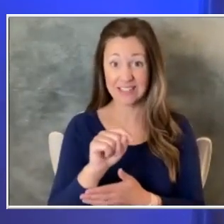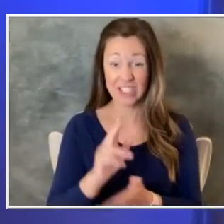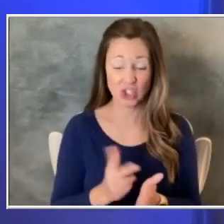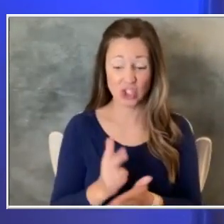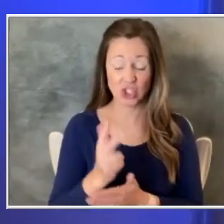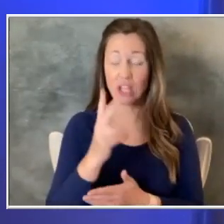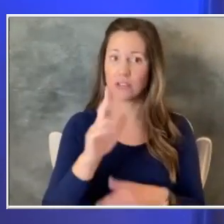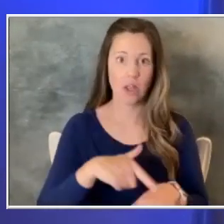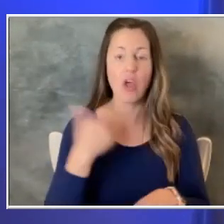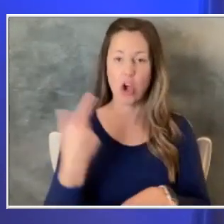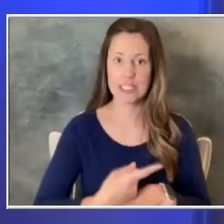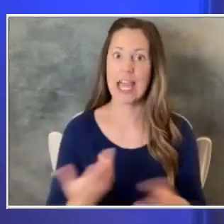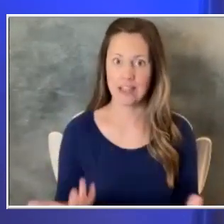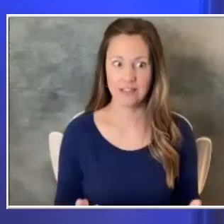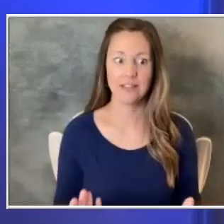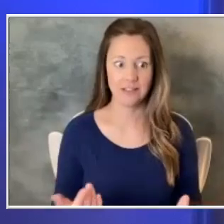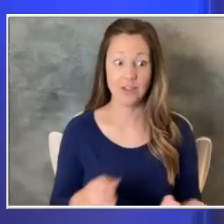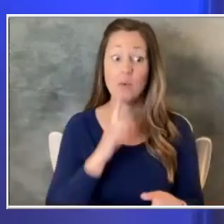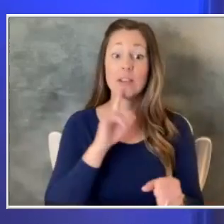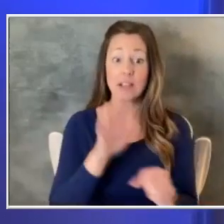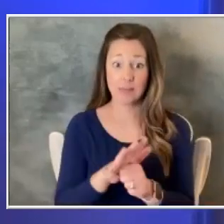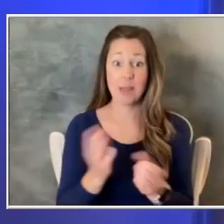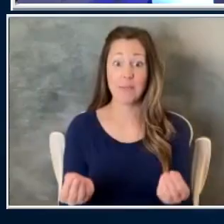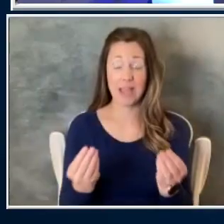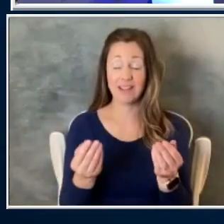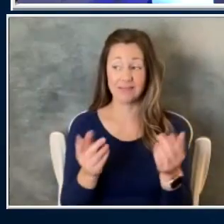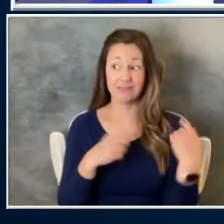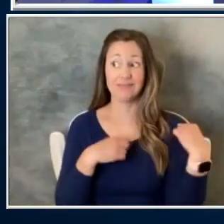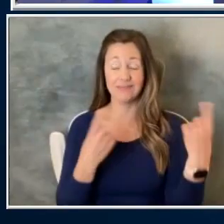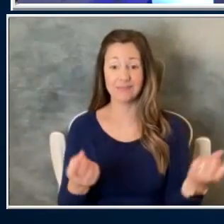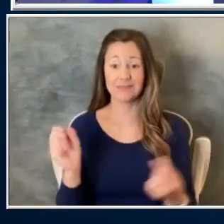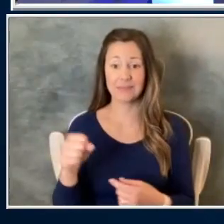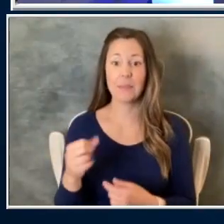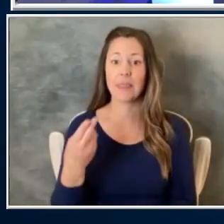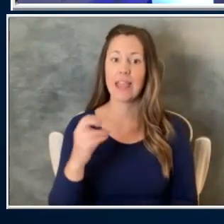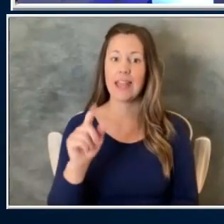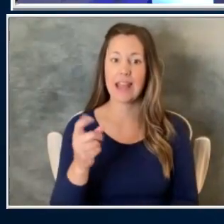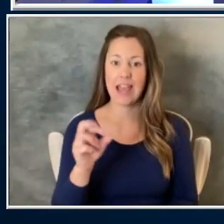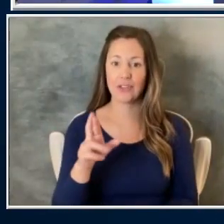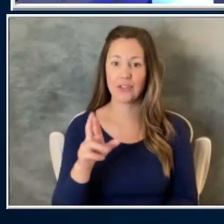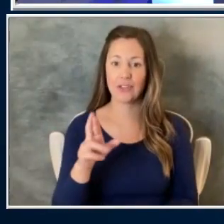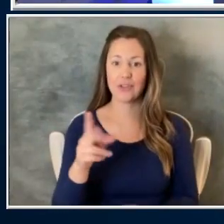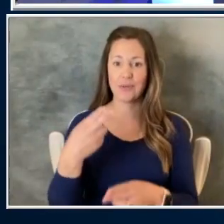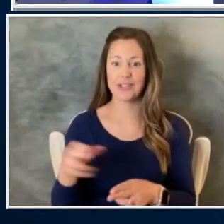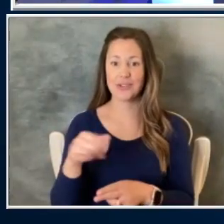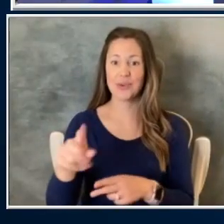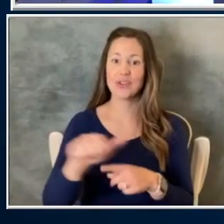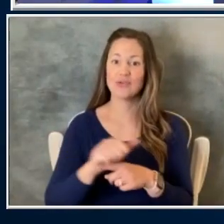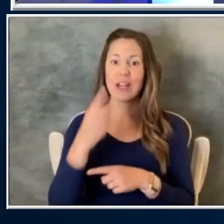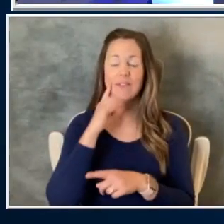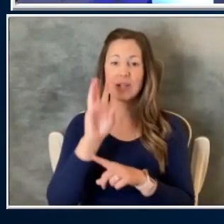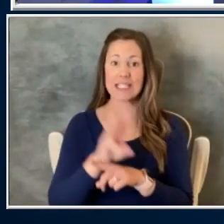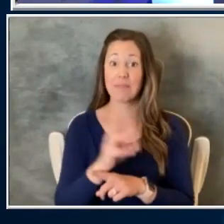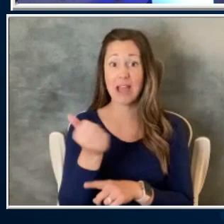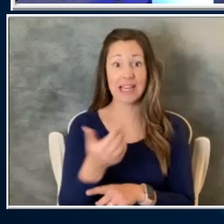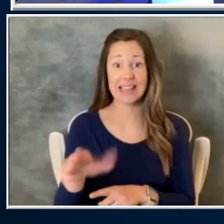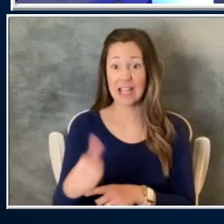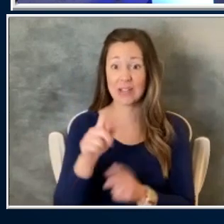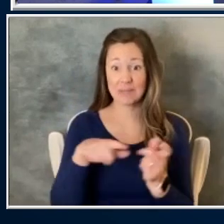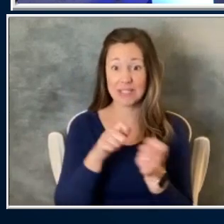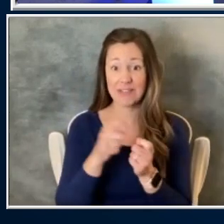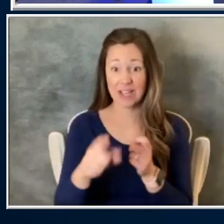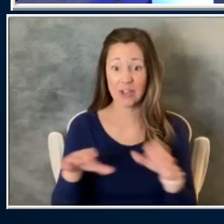Yeah, that takes a toll. It's a commitment over 6 months. Yeah, for sure. And Heather, you mentioned that you had trained for 6 months. Anything else specific that you were